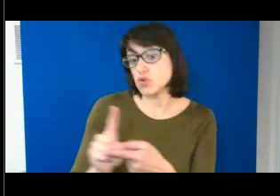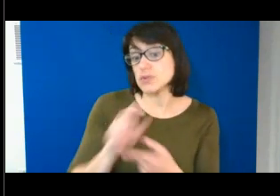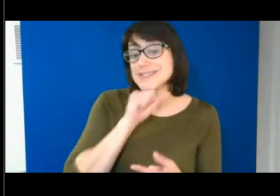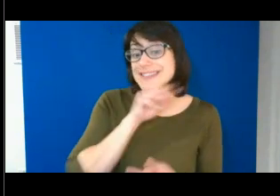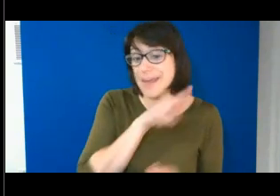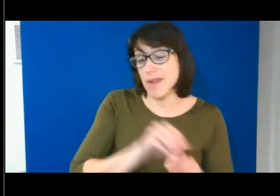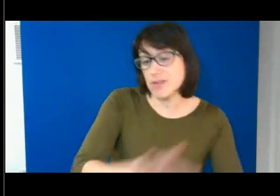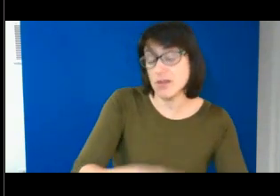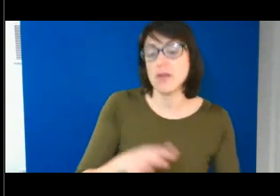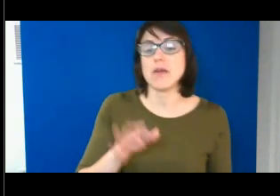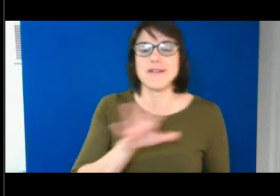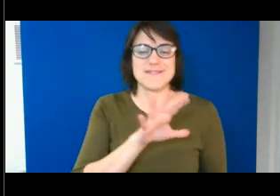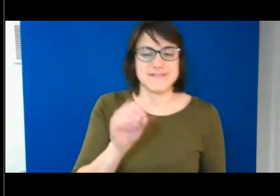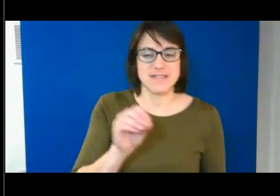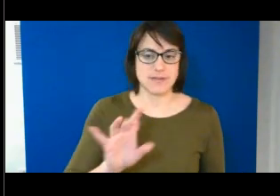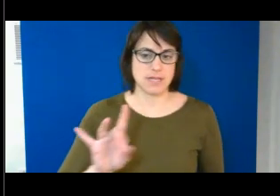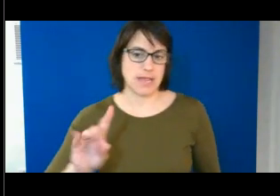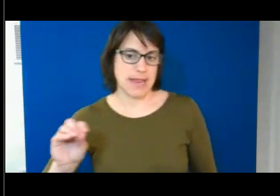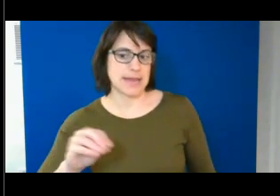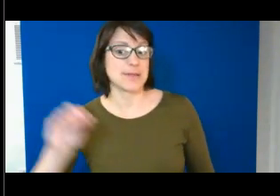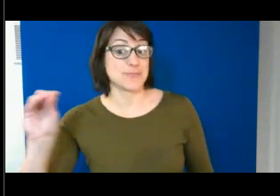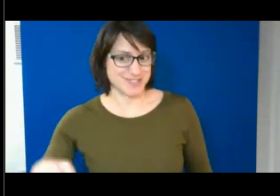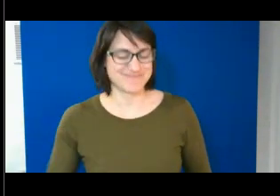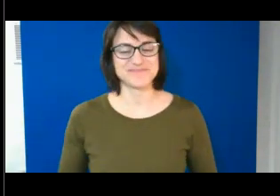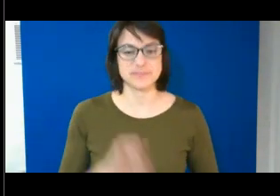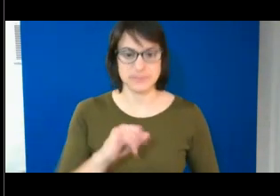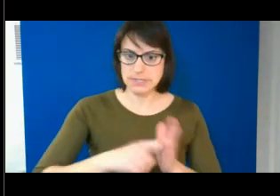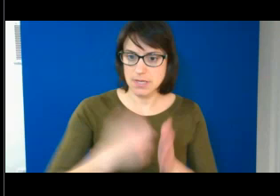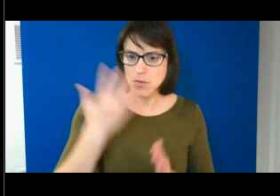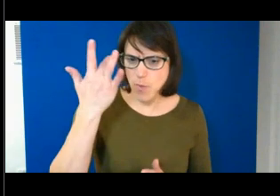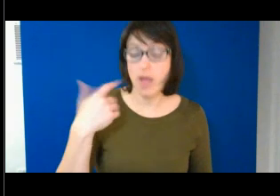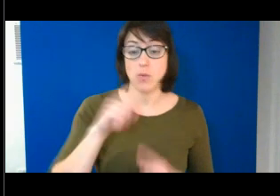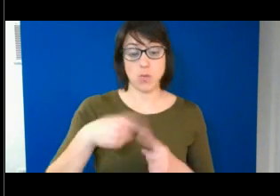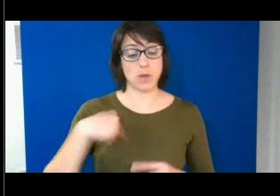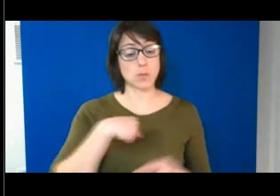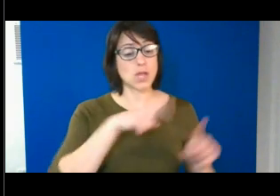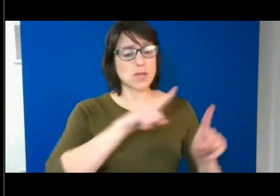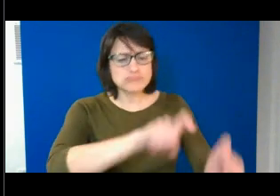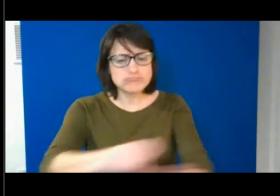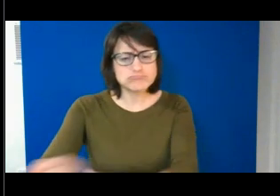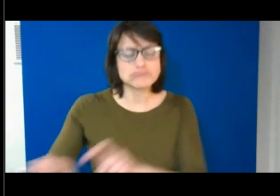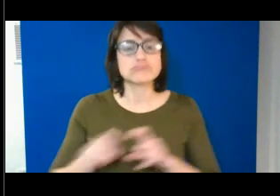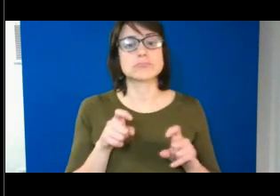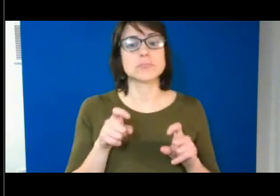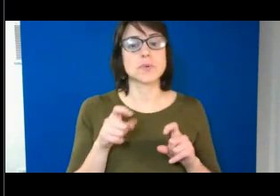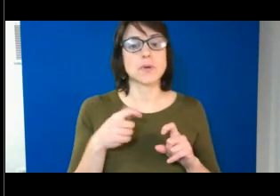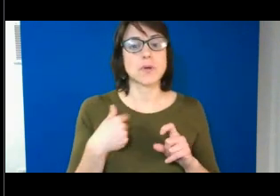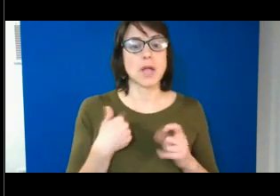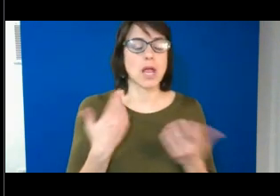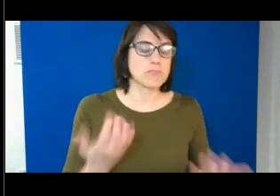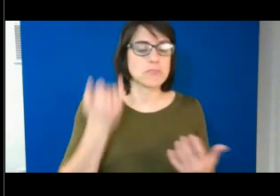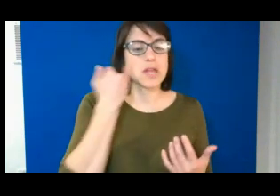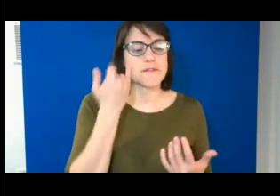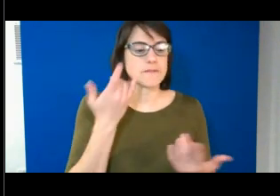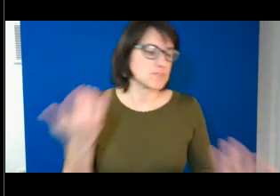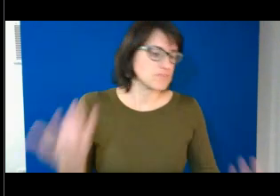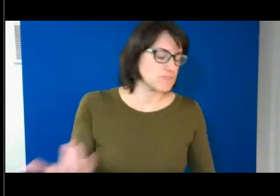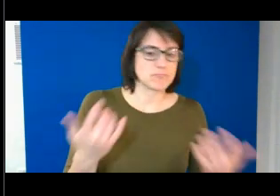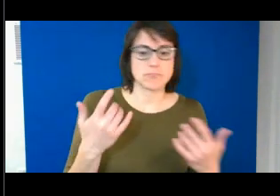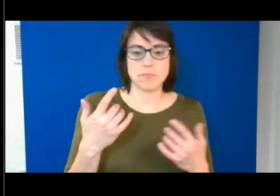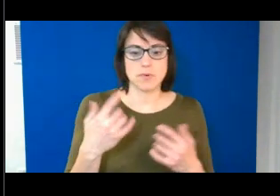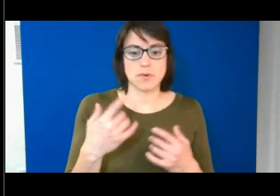key, because in our surveys, we realized when we were asking, well, if it's a homogeneous feedstock and you have